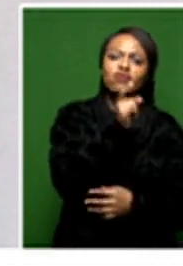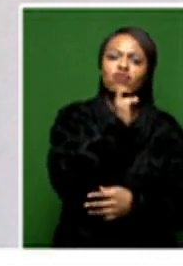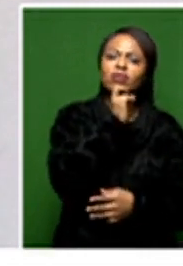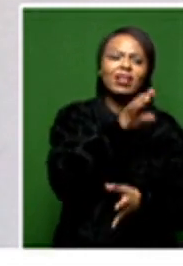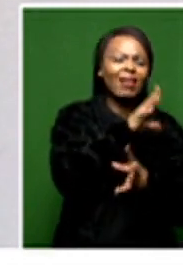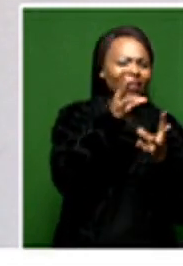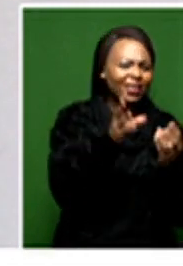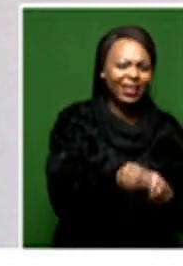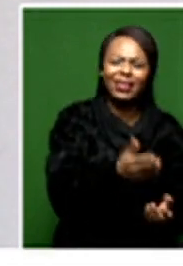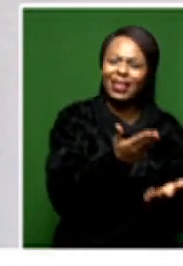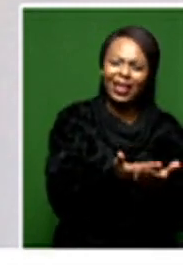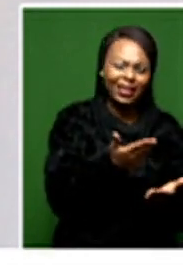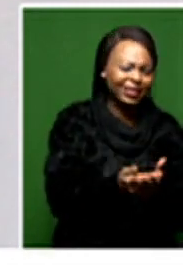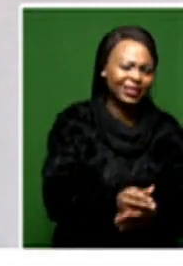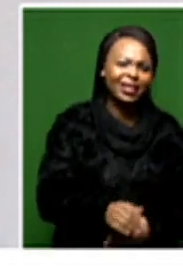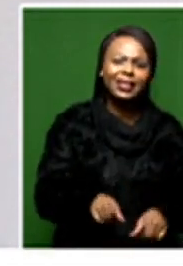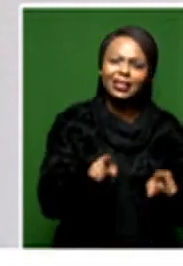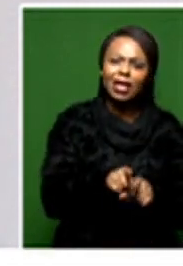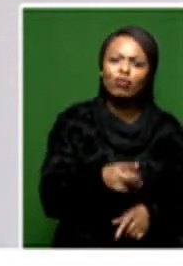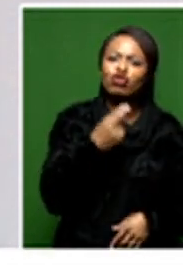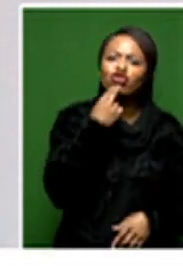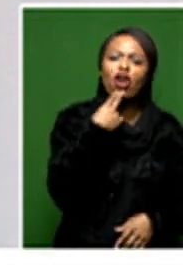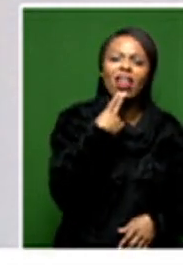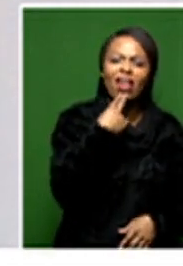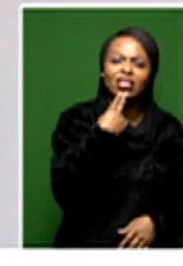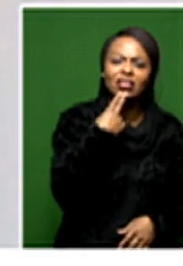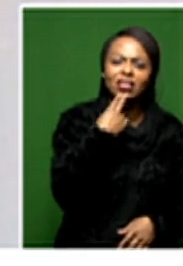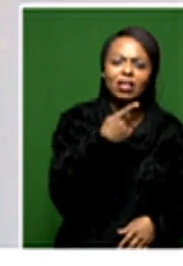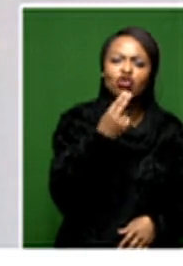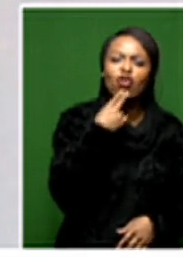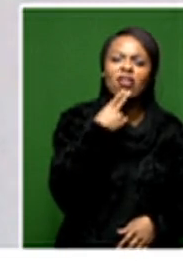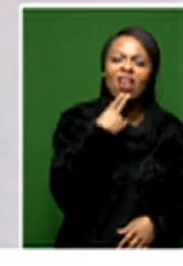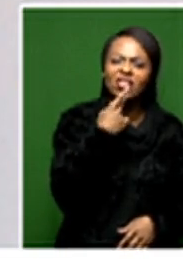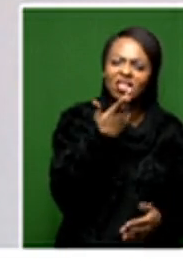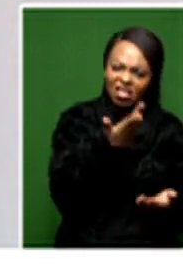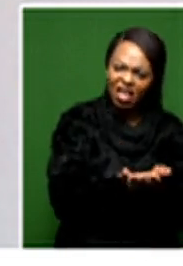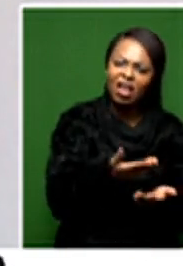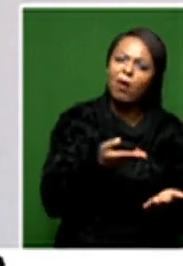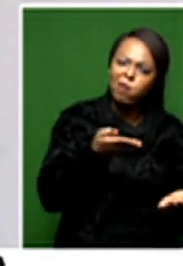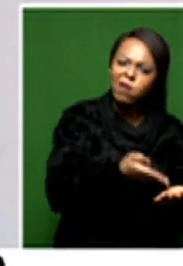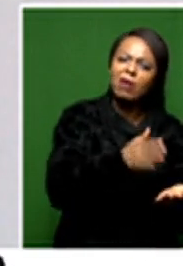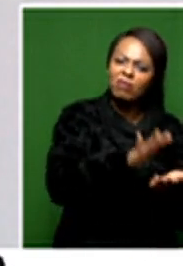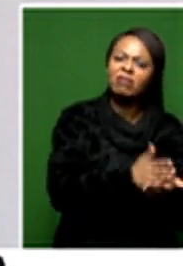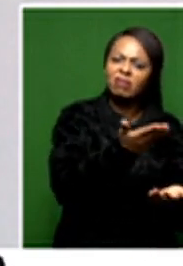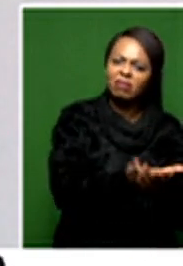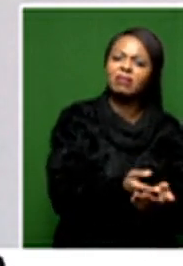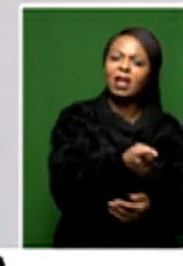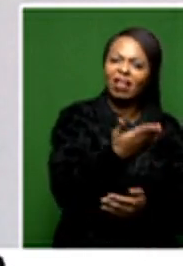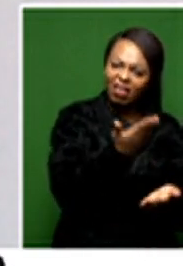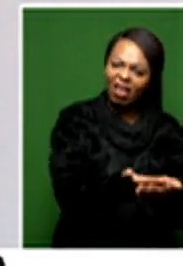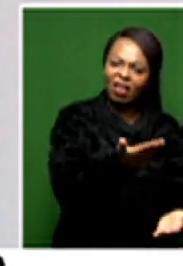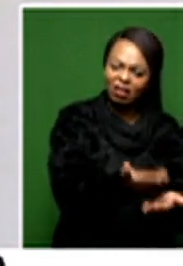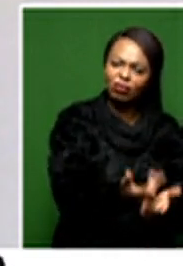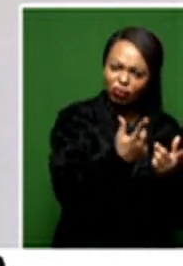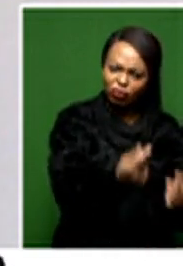everything. You can even braai chocolate. In this book, there's a chocolate risotto potjie that you can have for dessert.